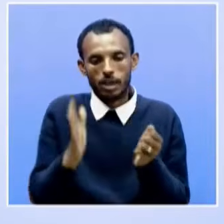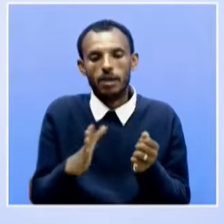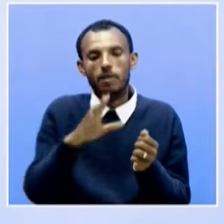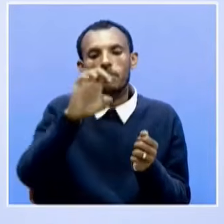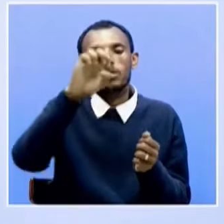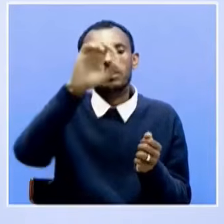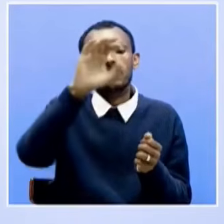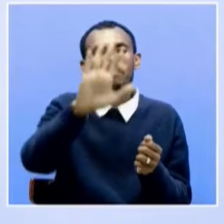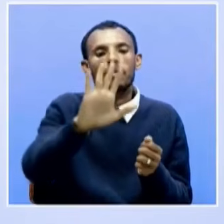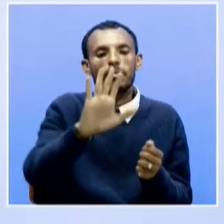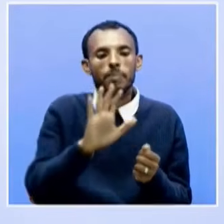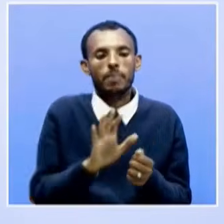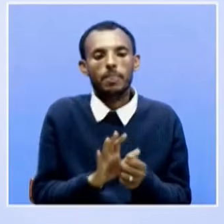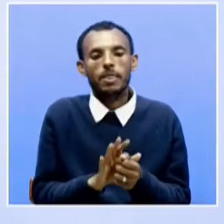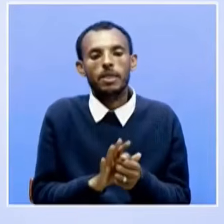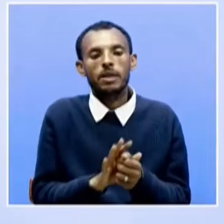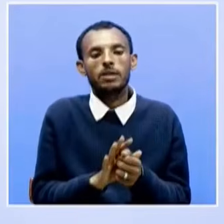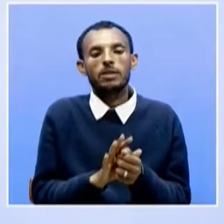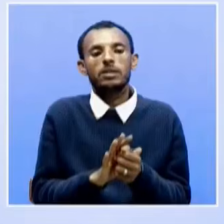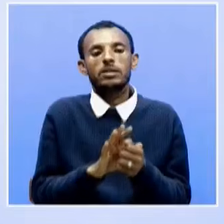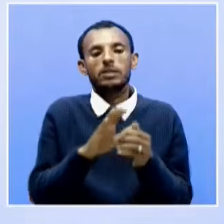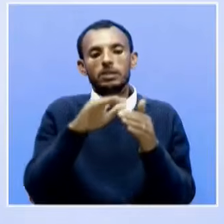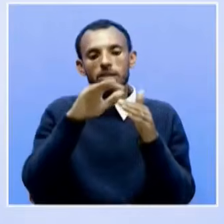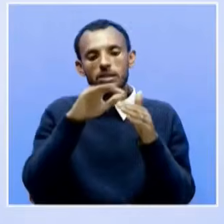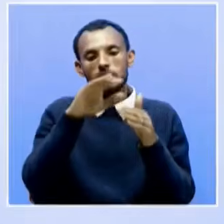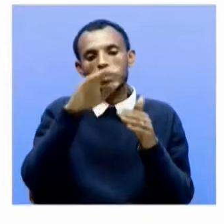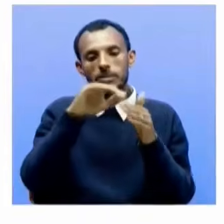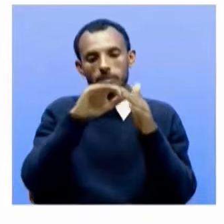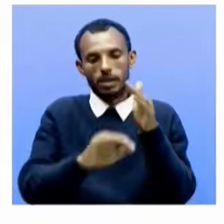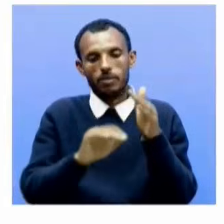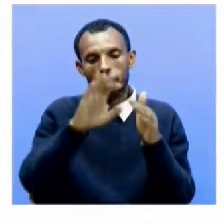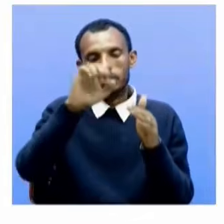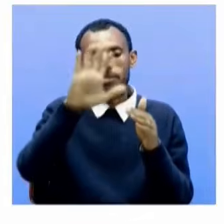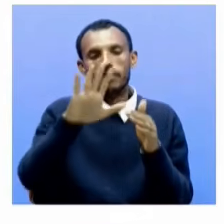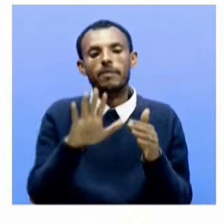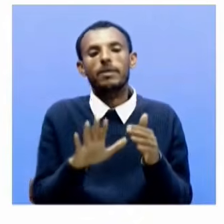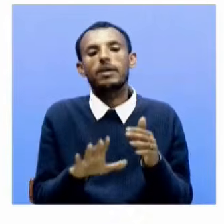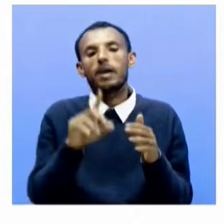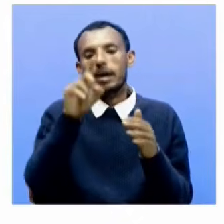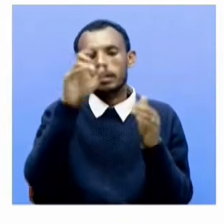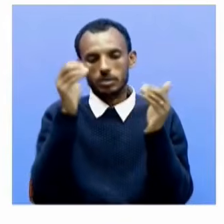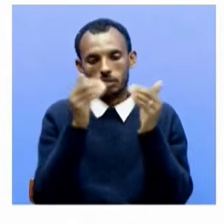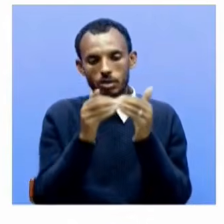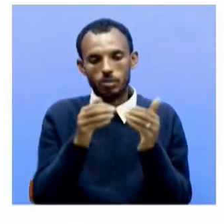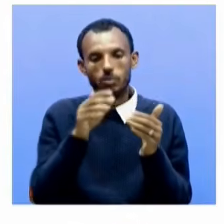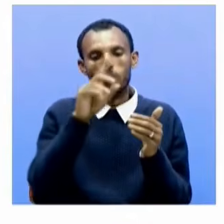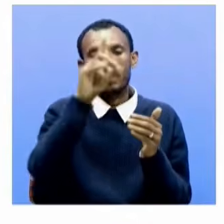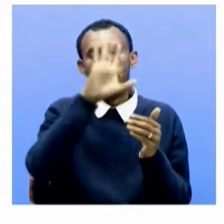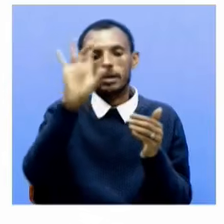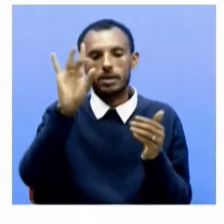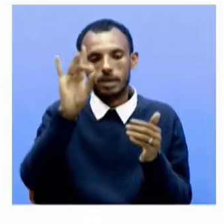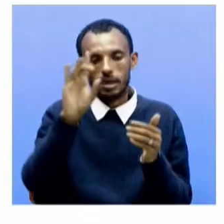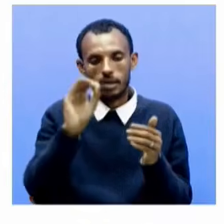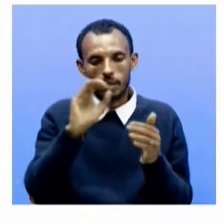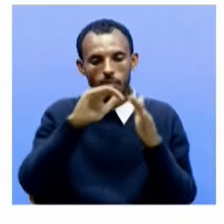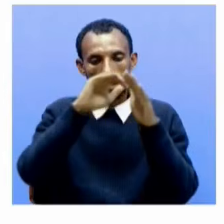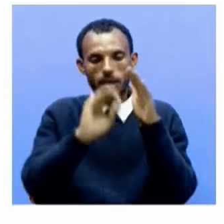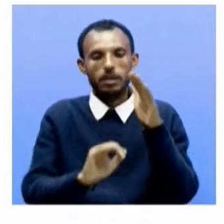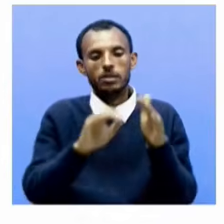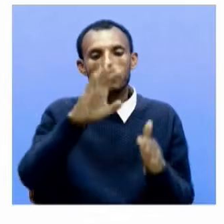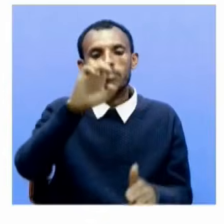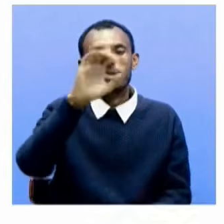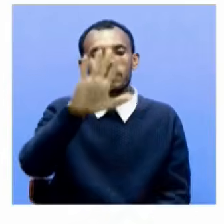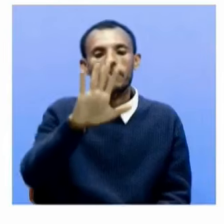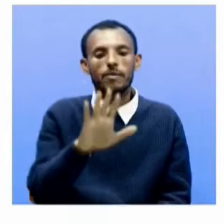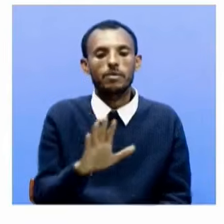the, subtracting 45 both sides, then X becomes 180 degree minus